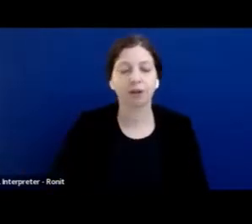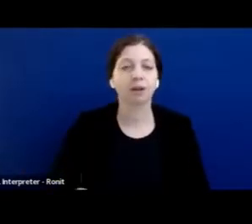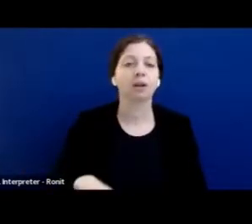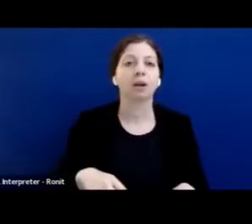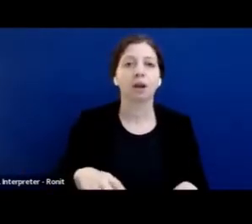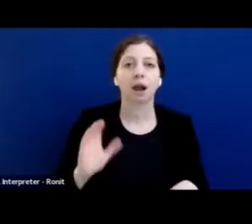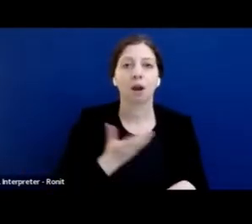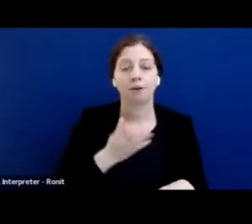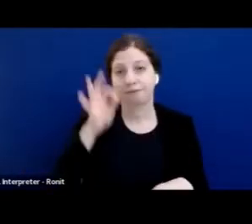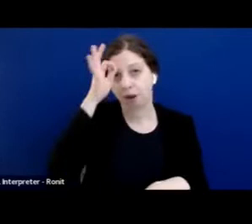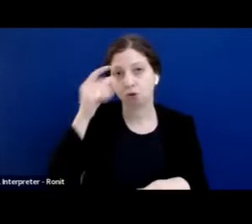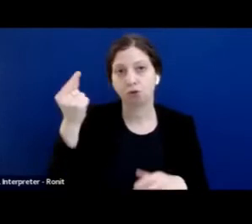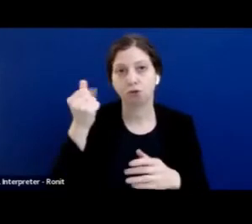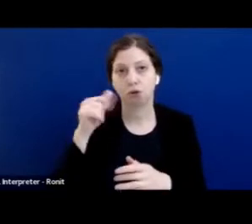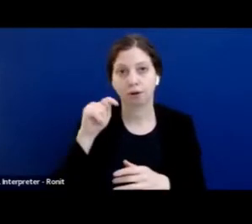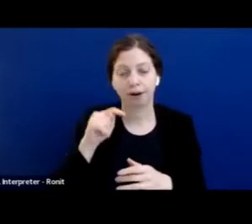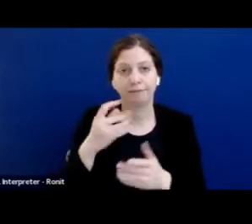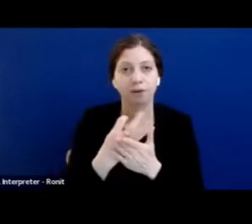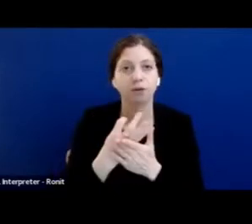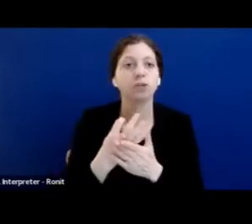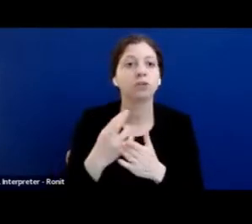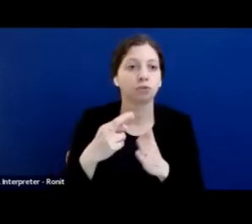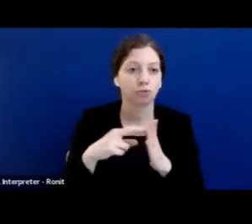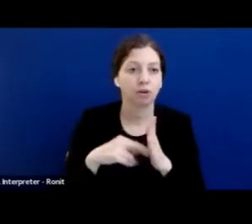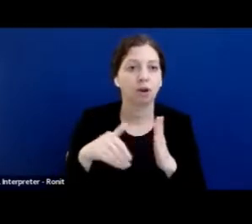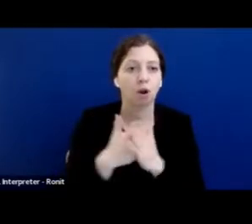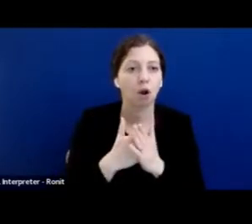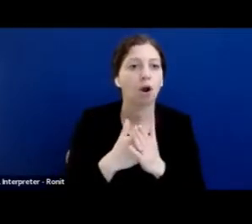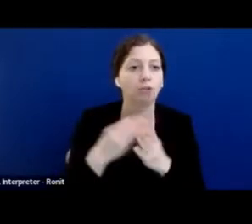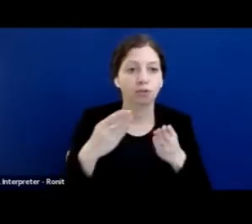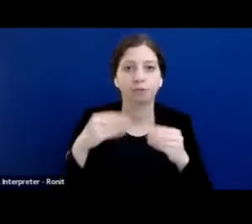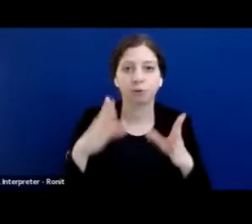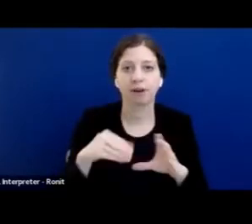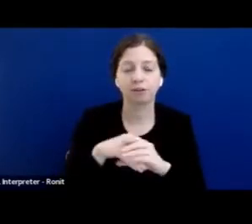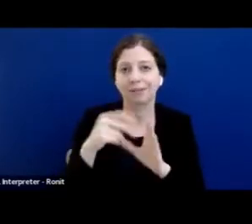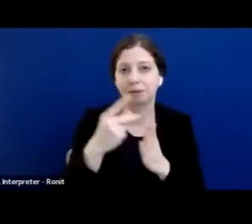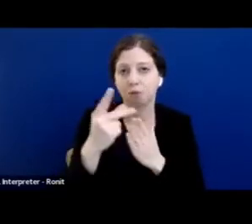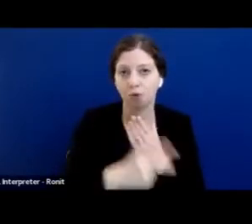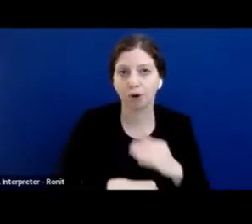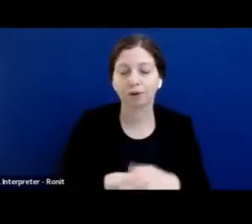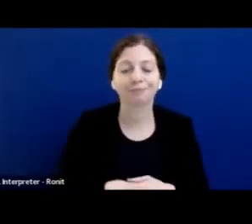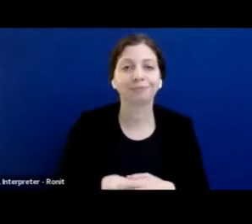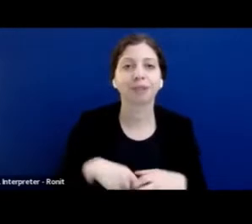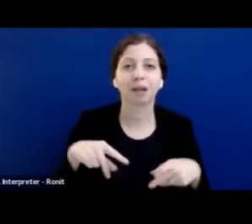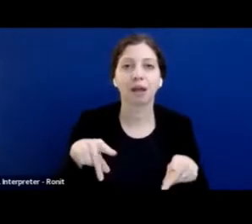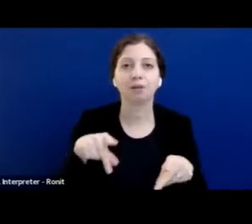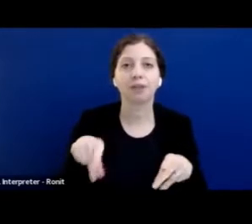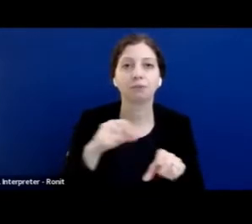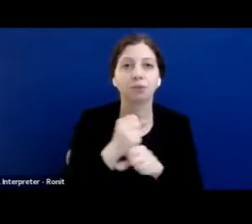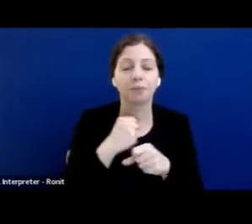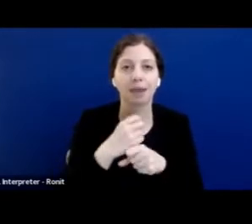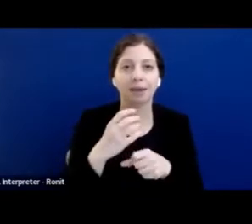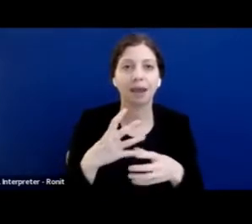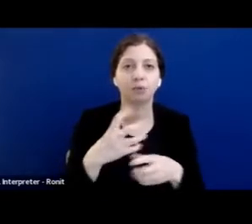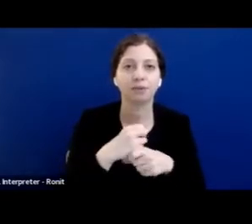grant funds, we're registering all of the state-funded brain injury service providers in the program. This allows them to make and receive referrals to